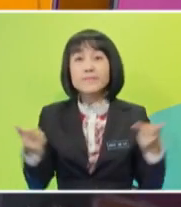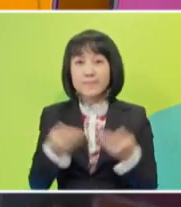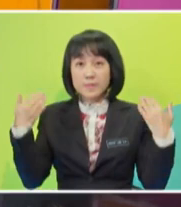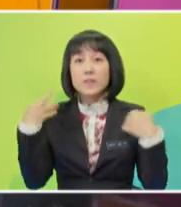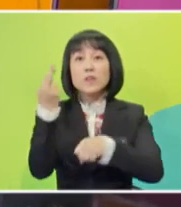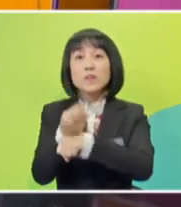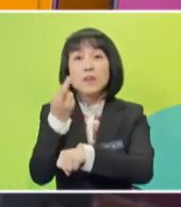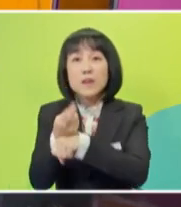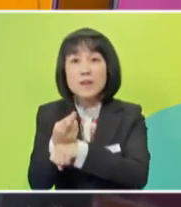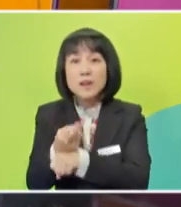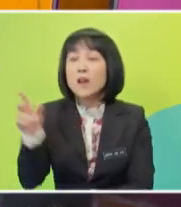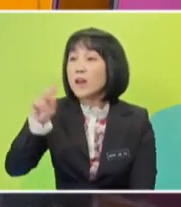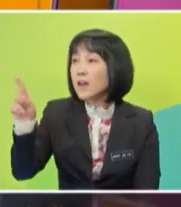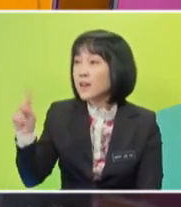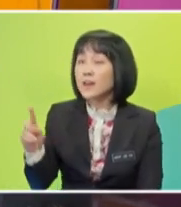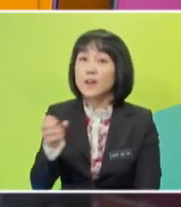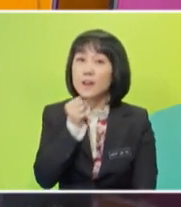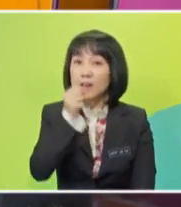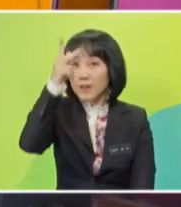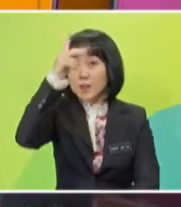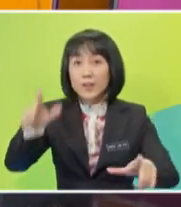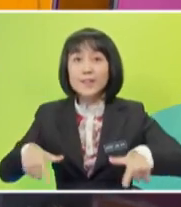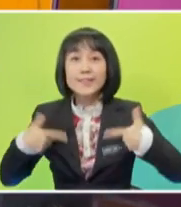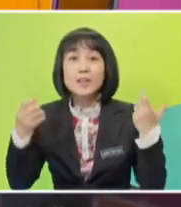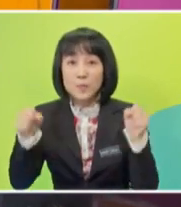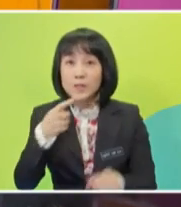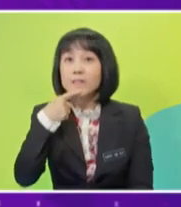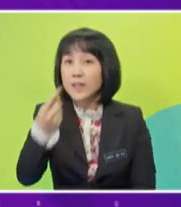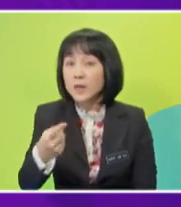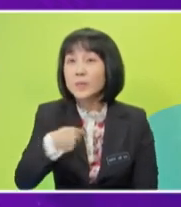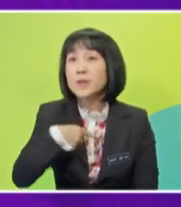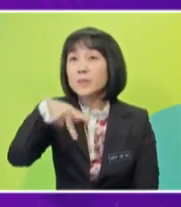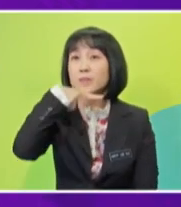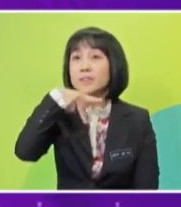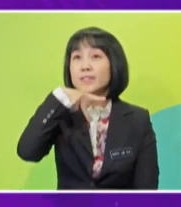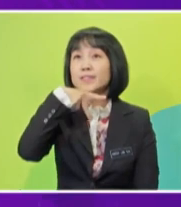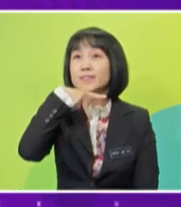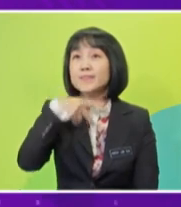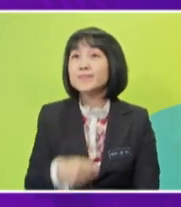rocks? And where does the goat live? Can you tell me, Putri?